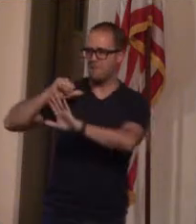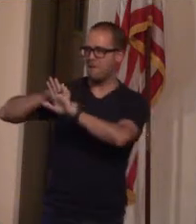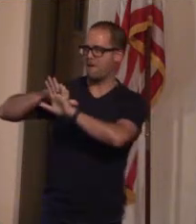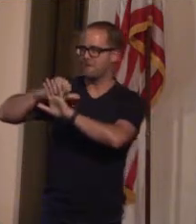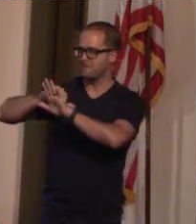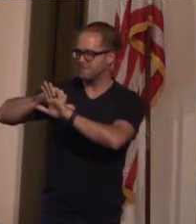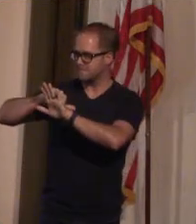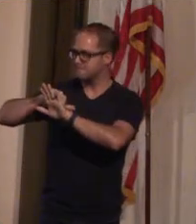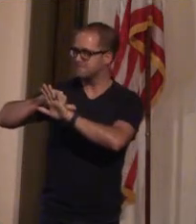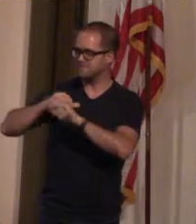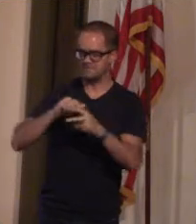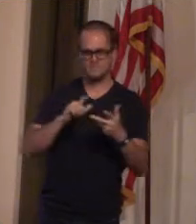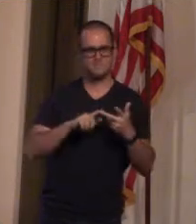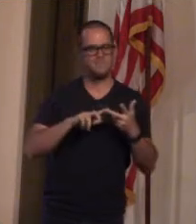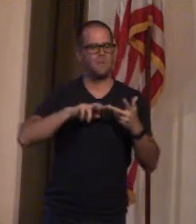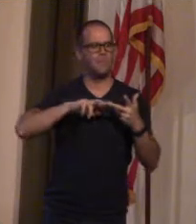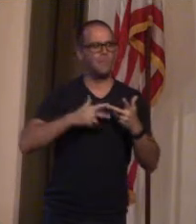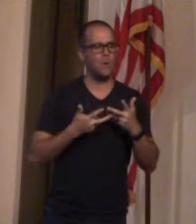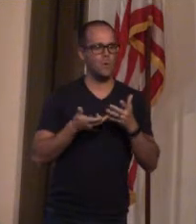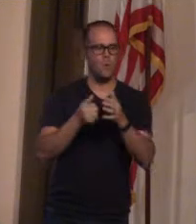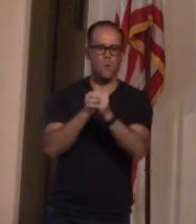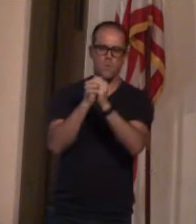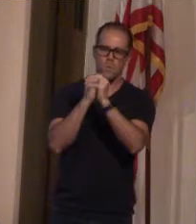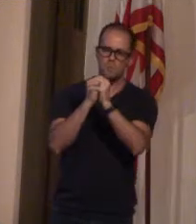what I want when I want it.